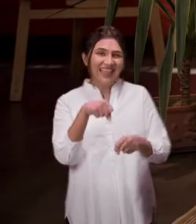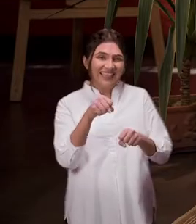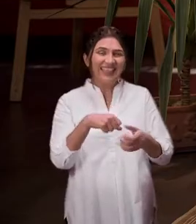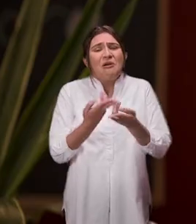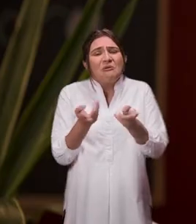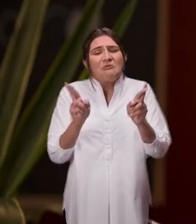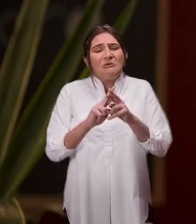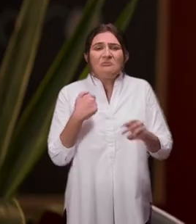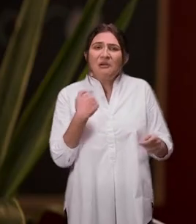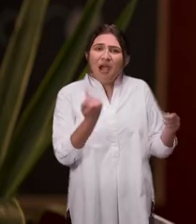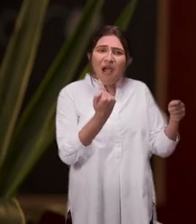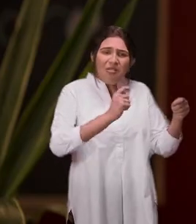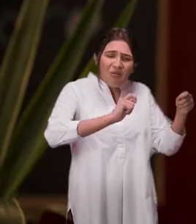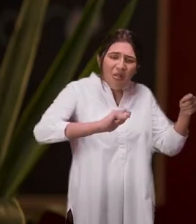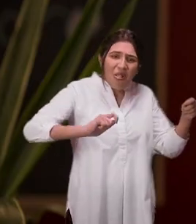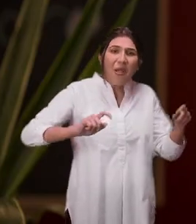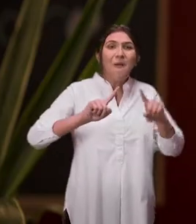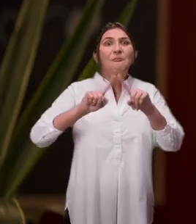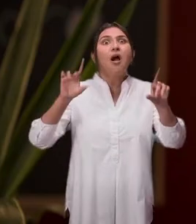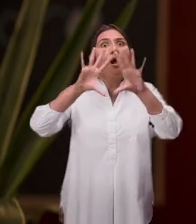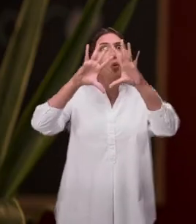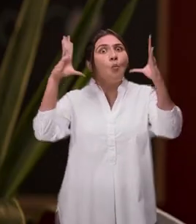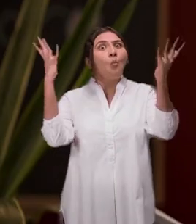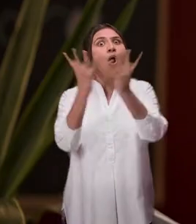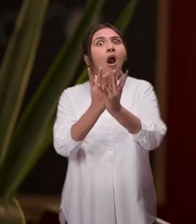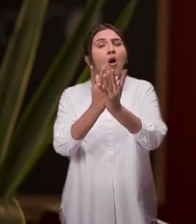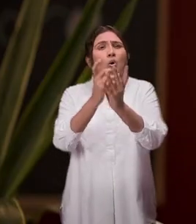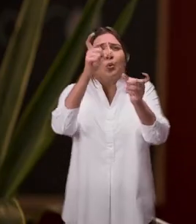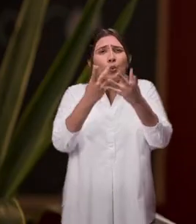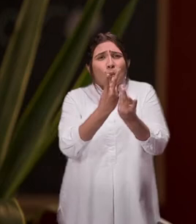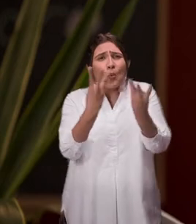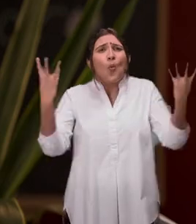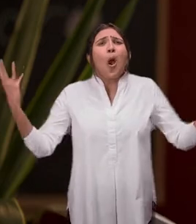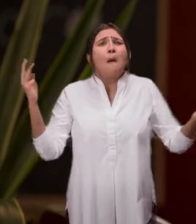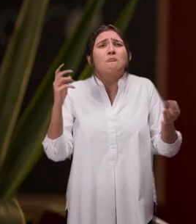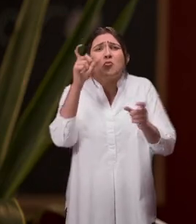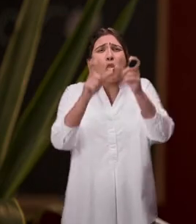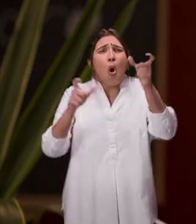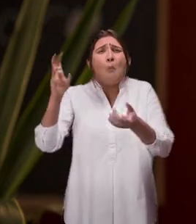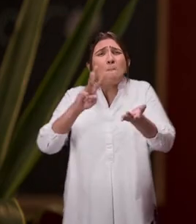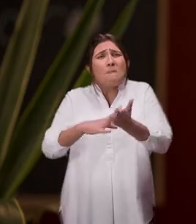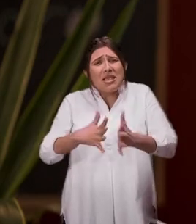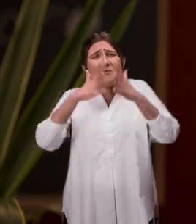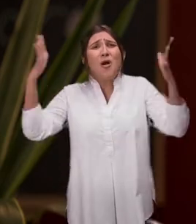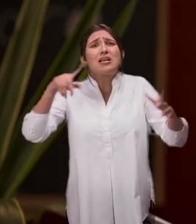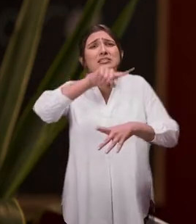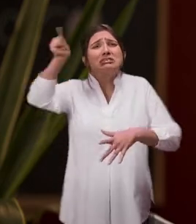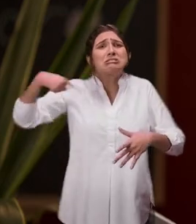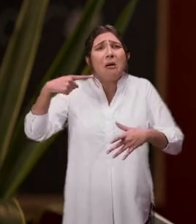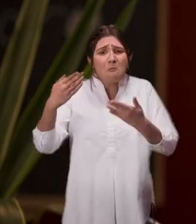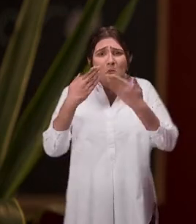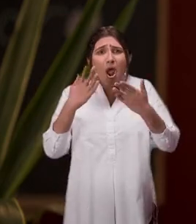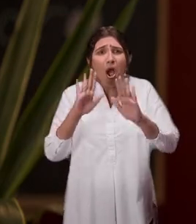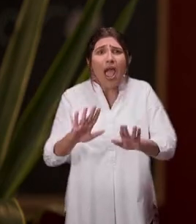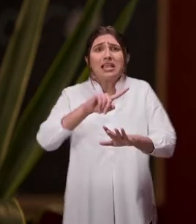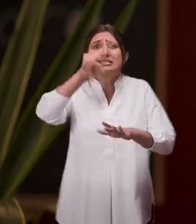do. I wrote alone in my room, but people all over the world were reading my stories. Millions now know it and help me